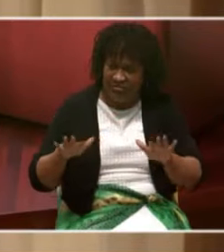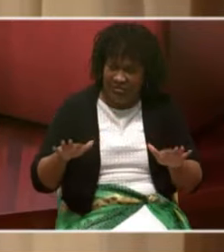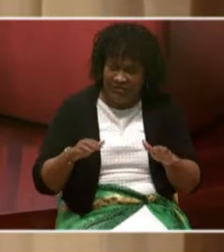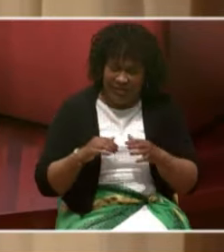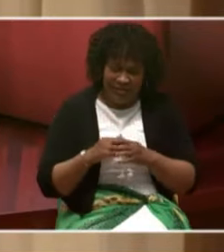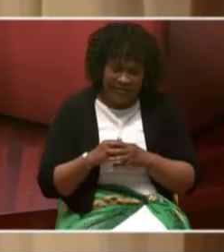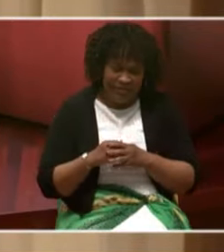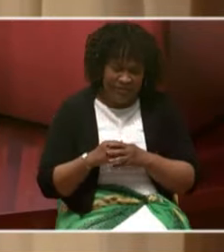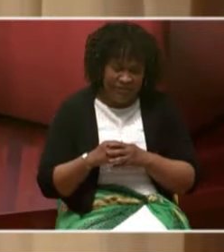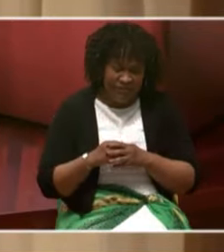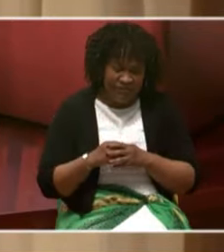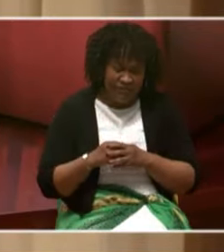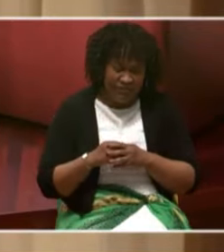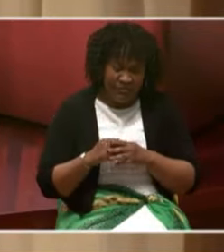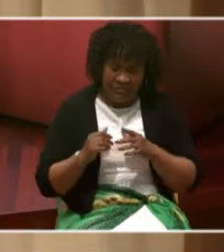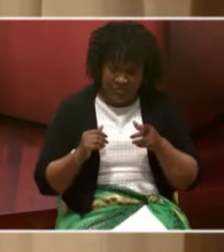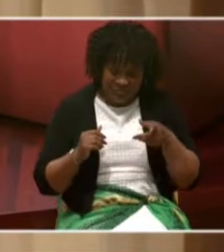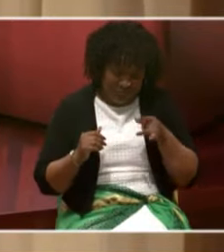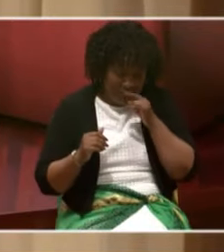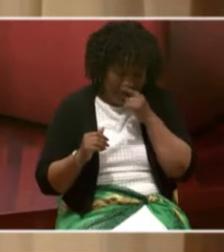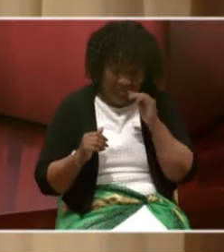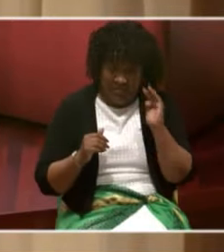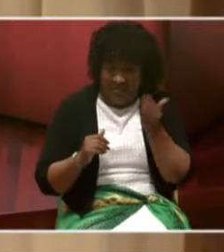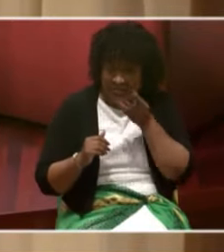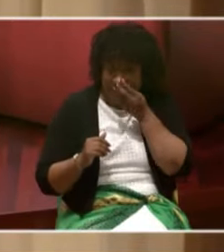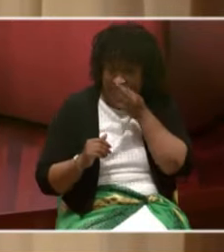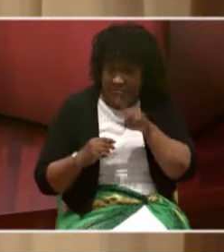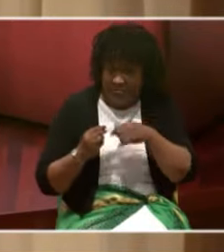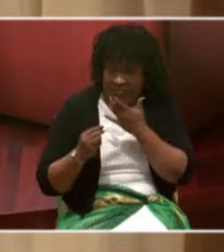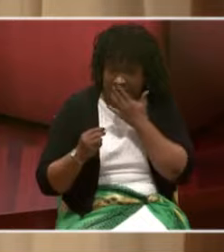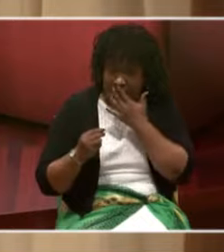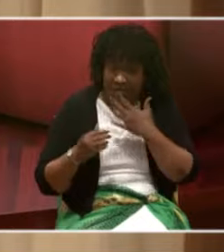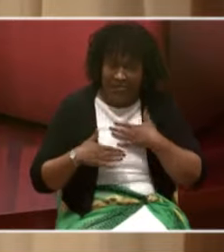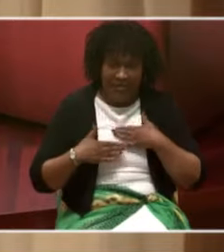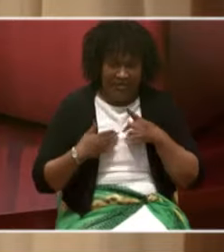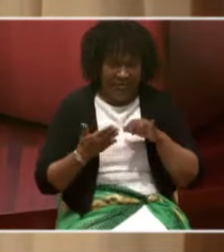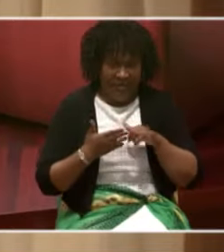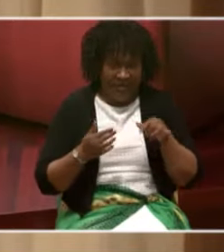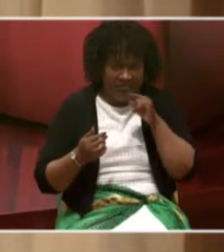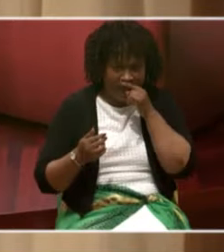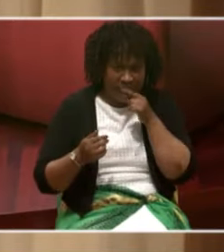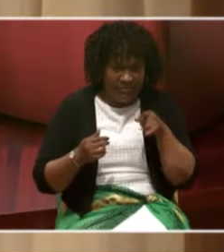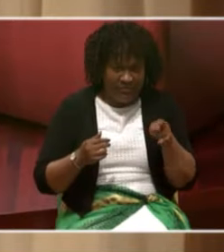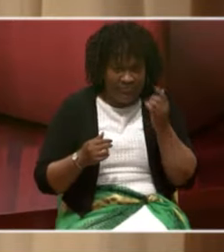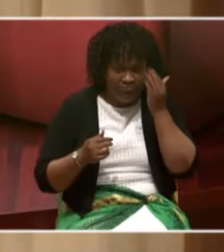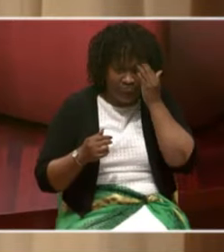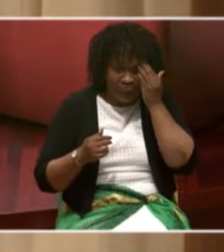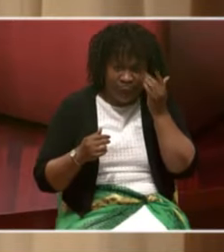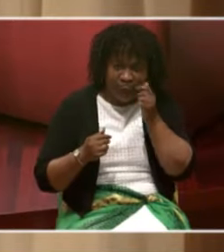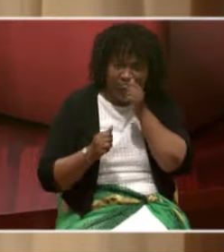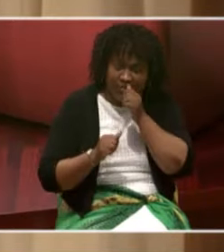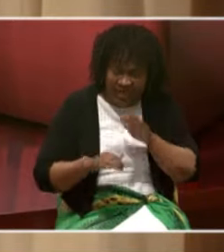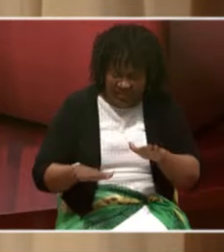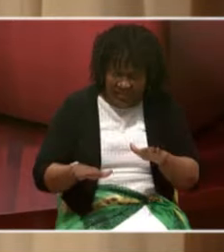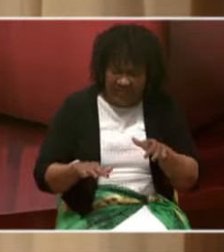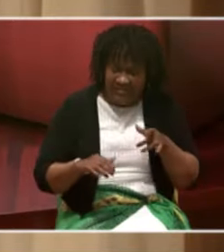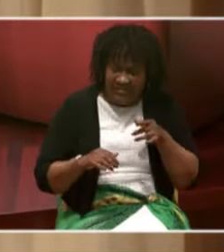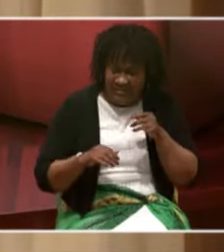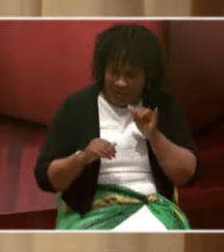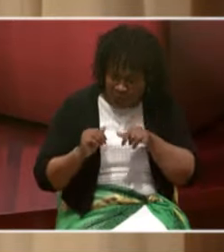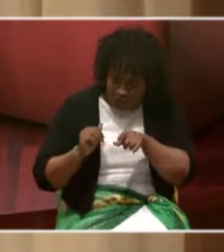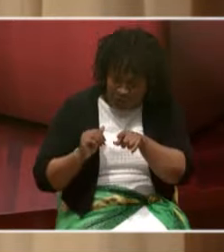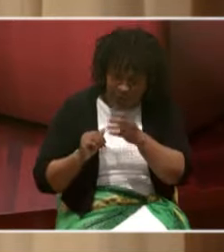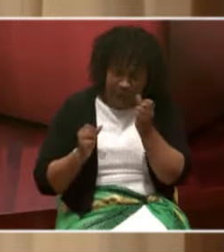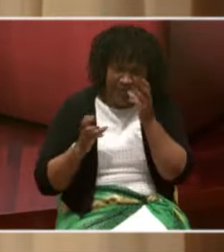Beautiful, shining fountain, marked white. Then, just nearby,